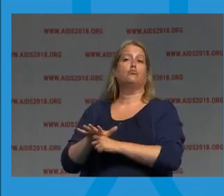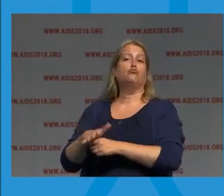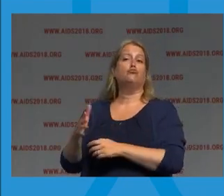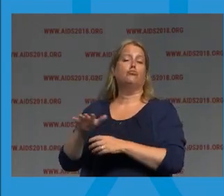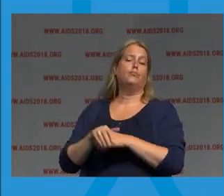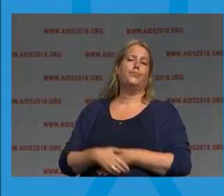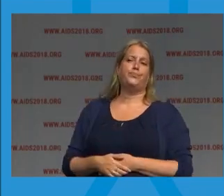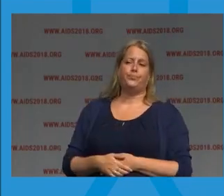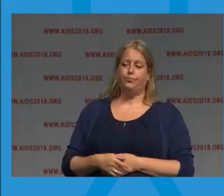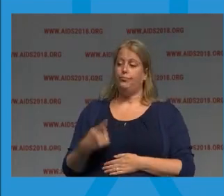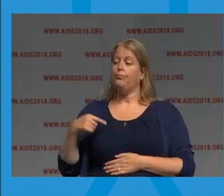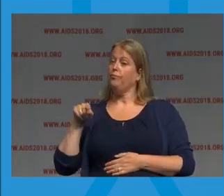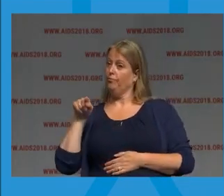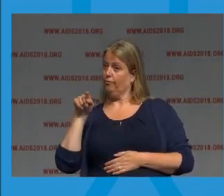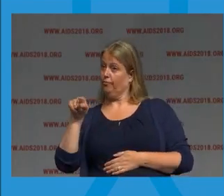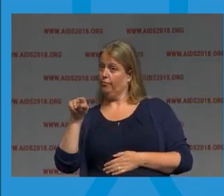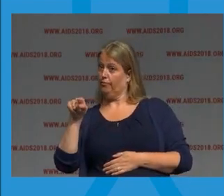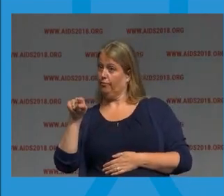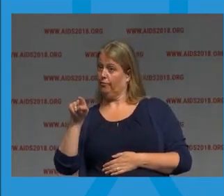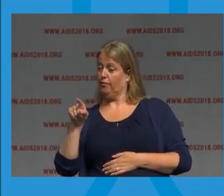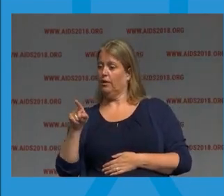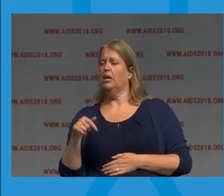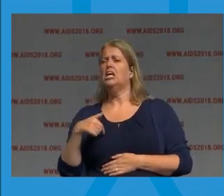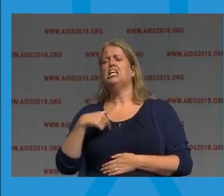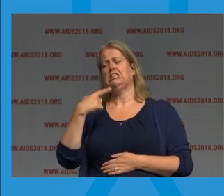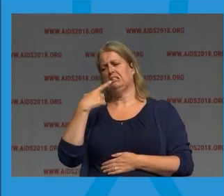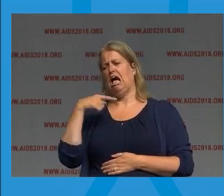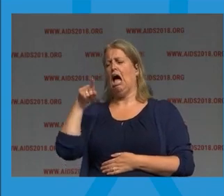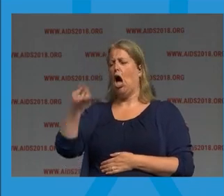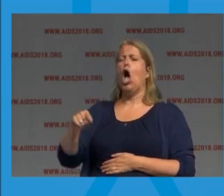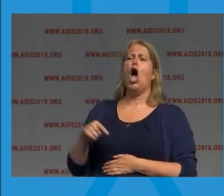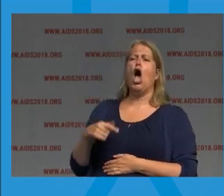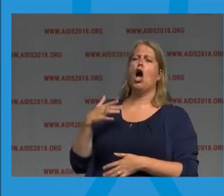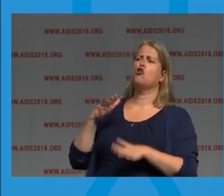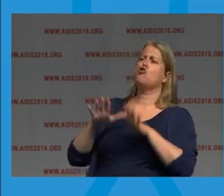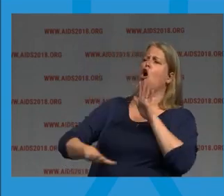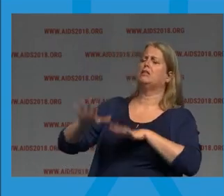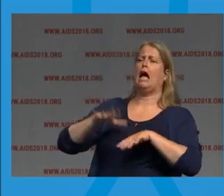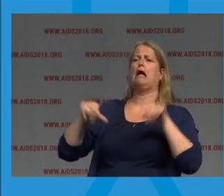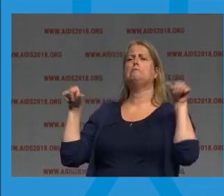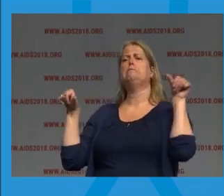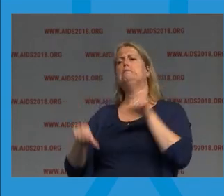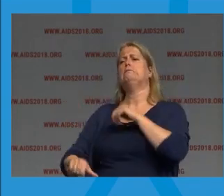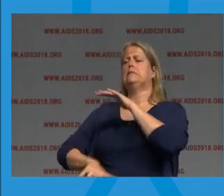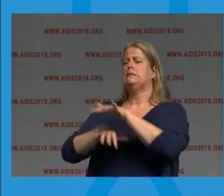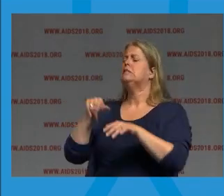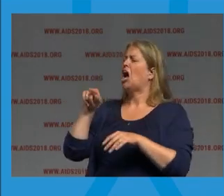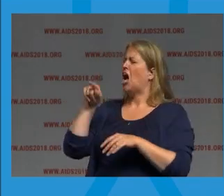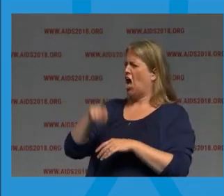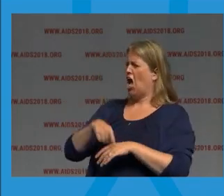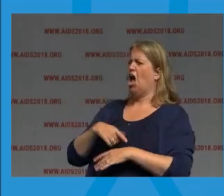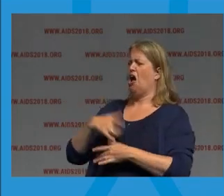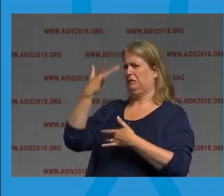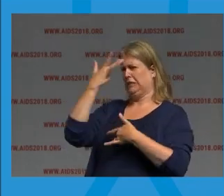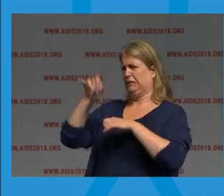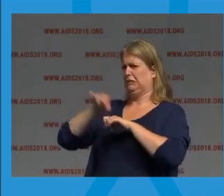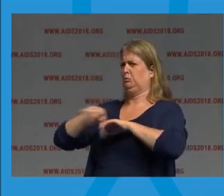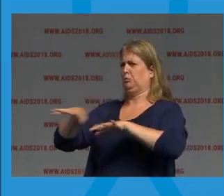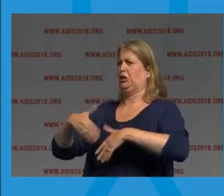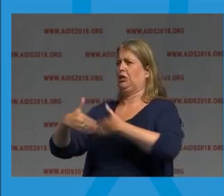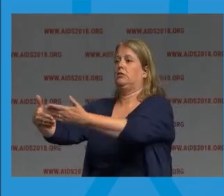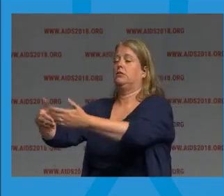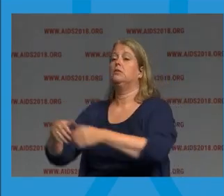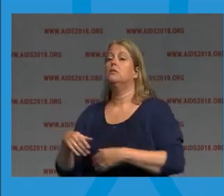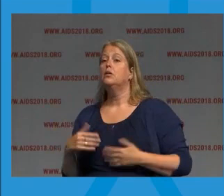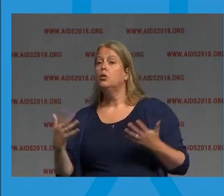charged of unlawful, negligent, and reckless conduct likely to spread a disease dangerous to life. What was